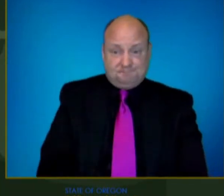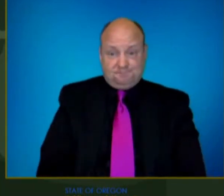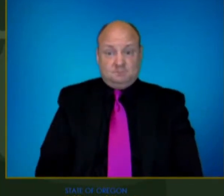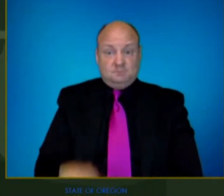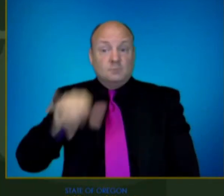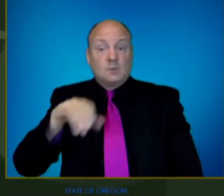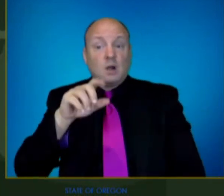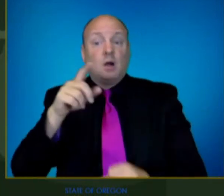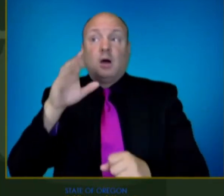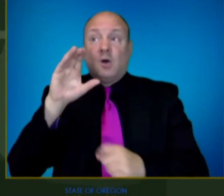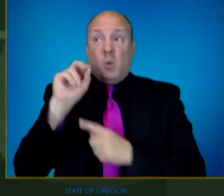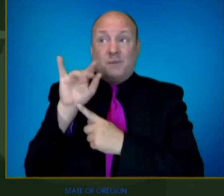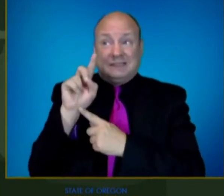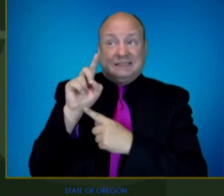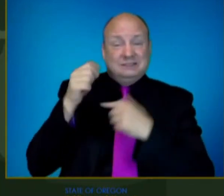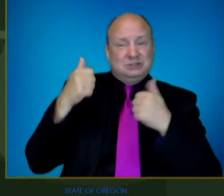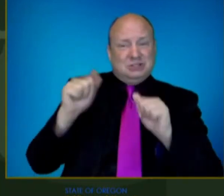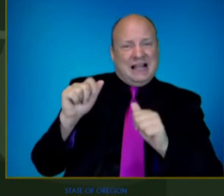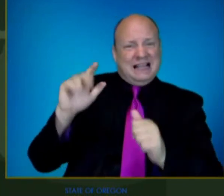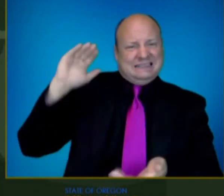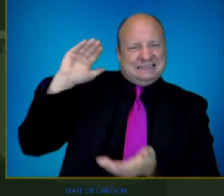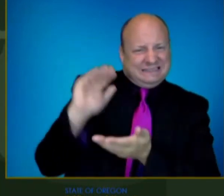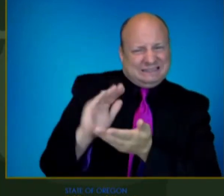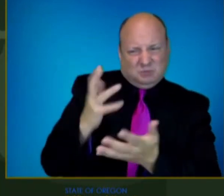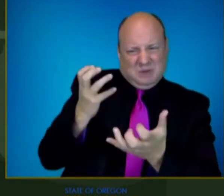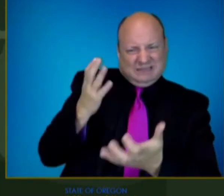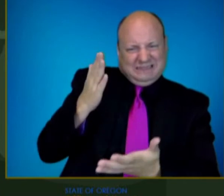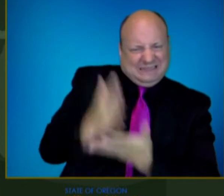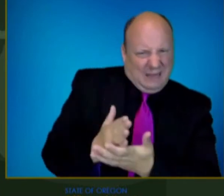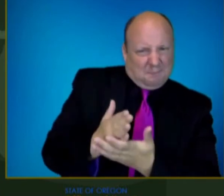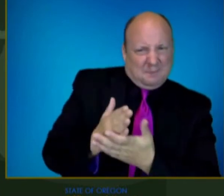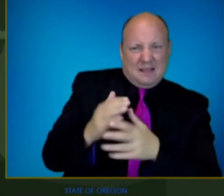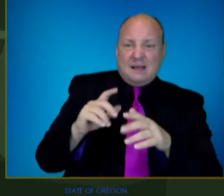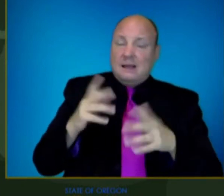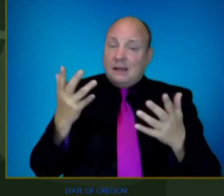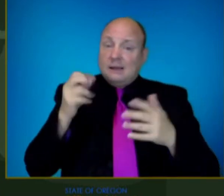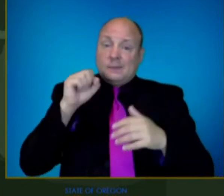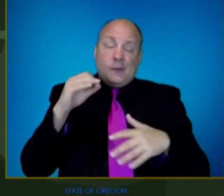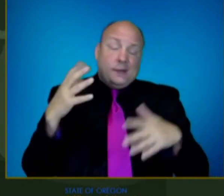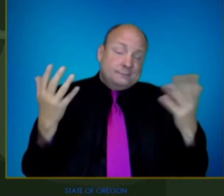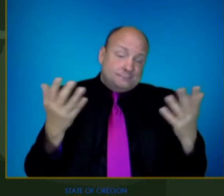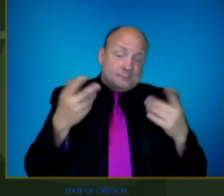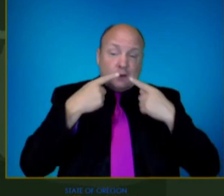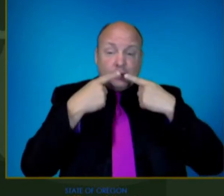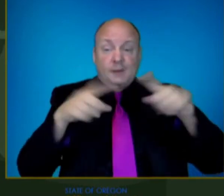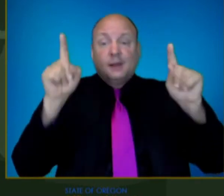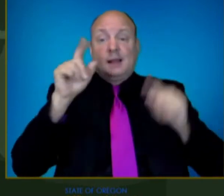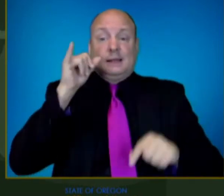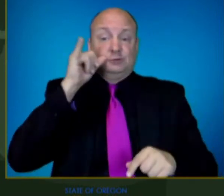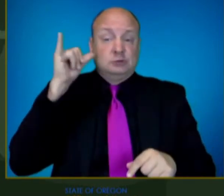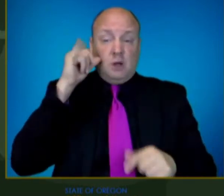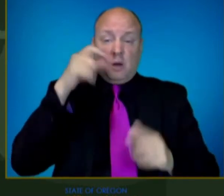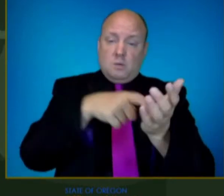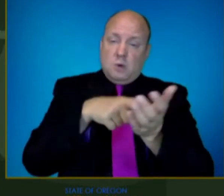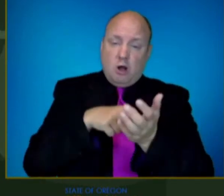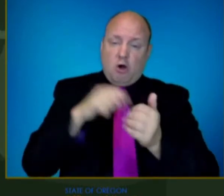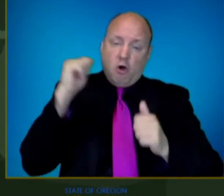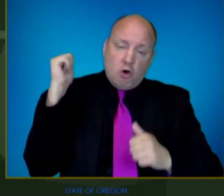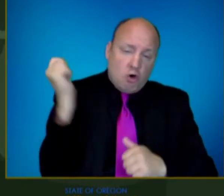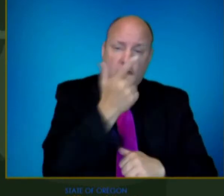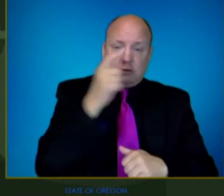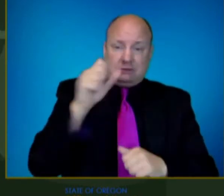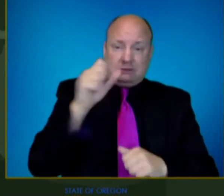for all, I also announced yesterday that I'm requiring all state of Oregon